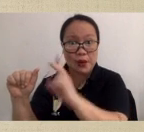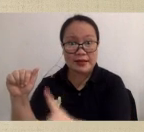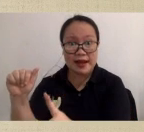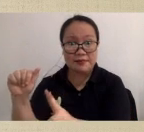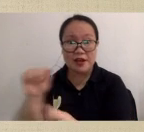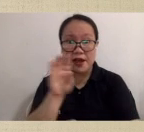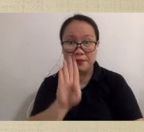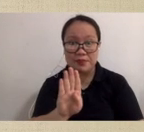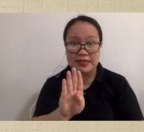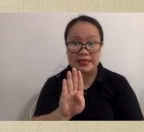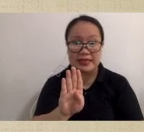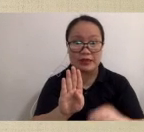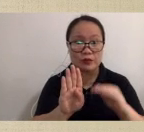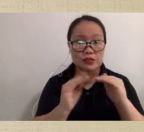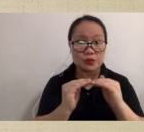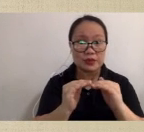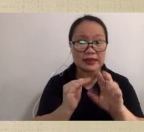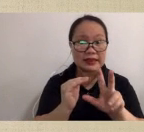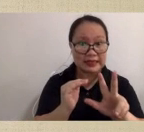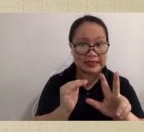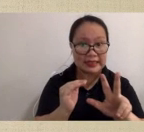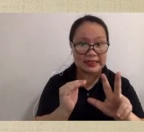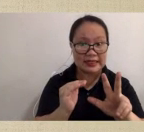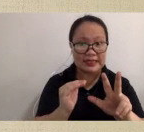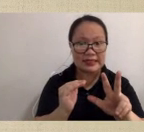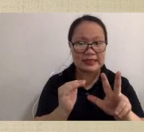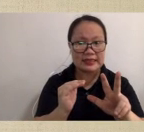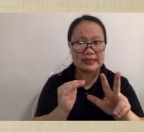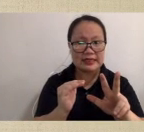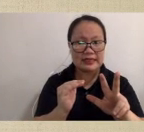b is equal to 3.